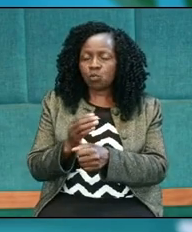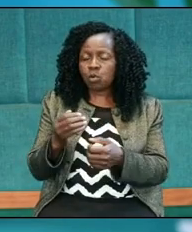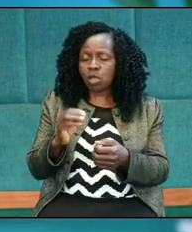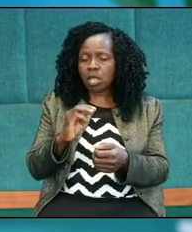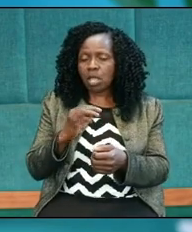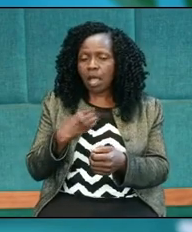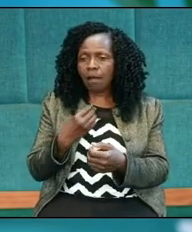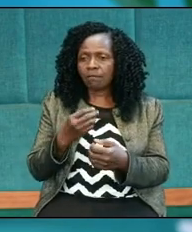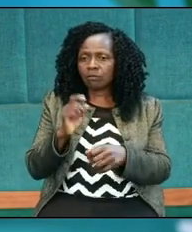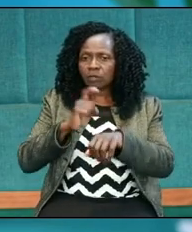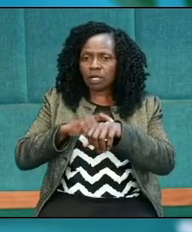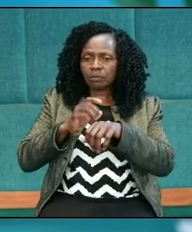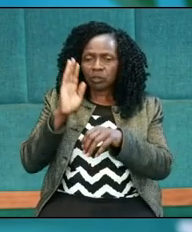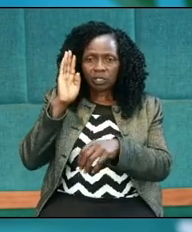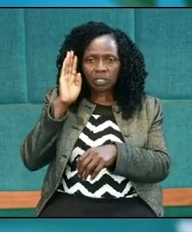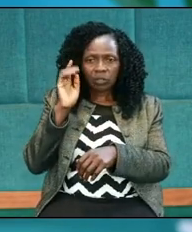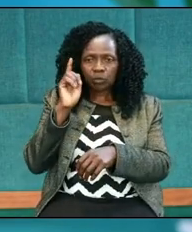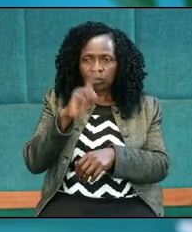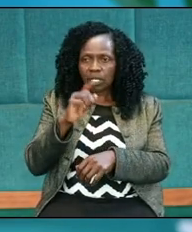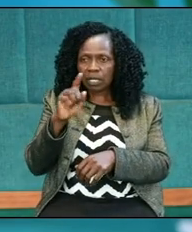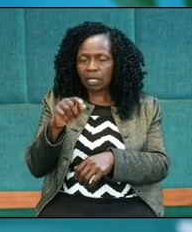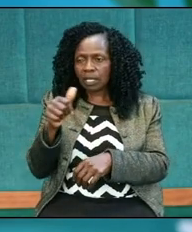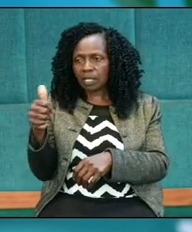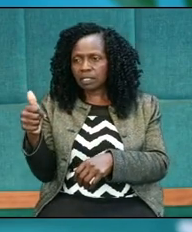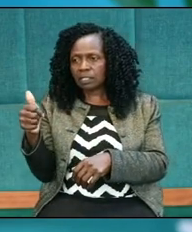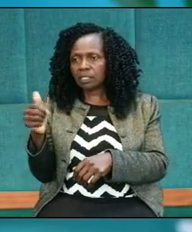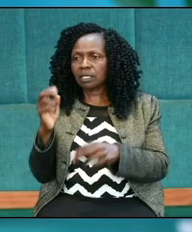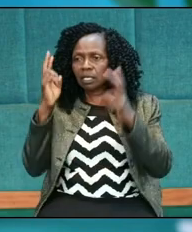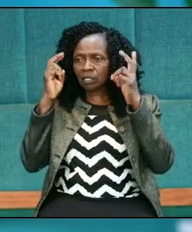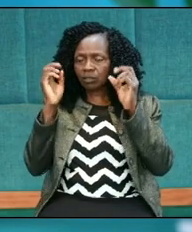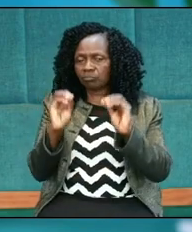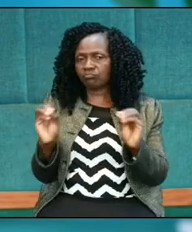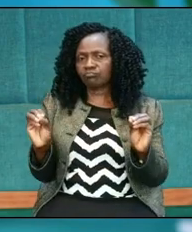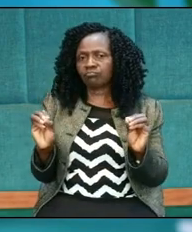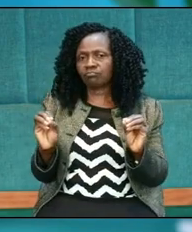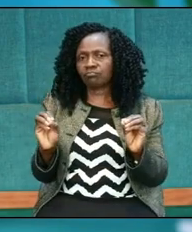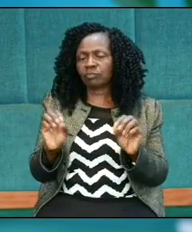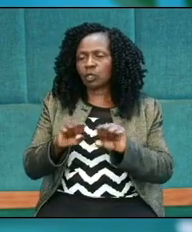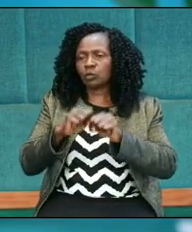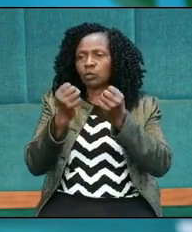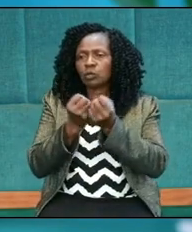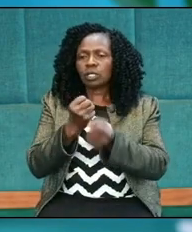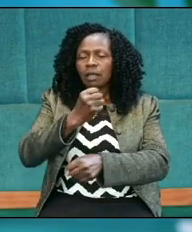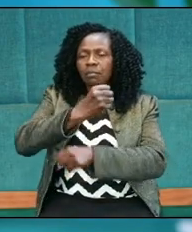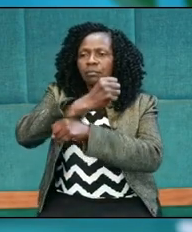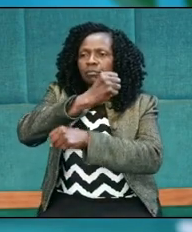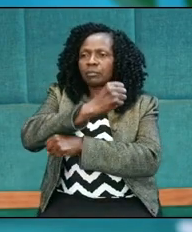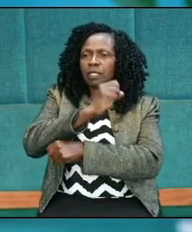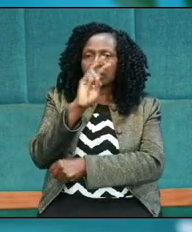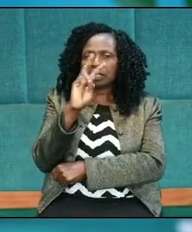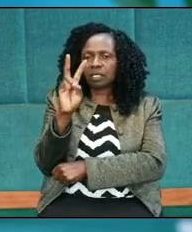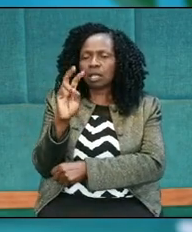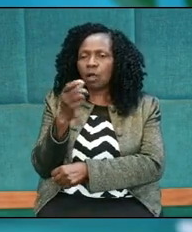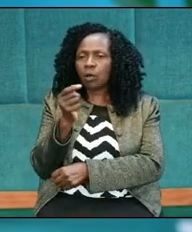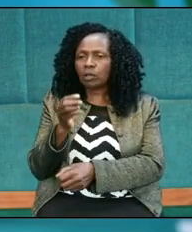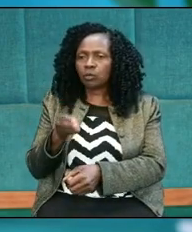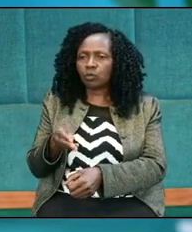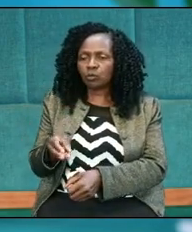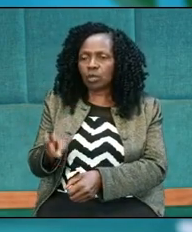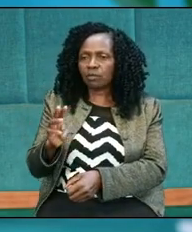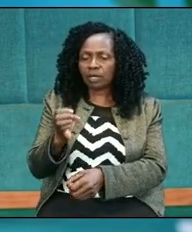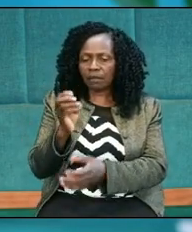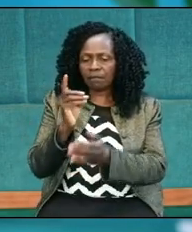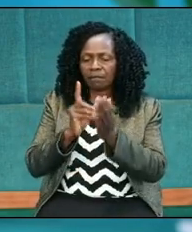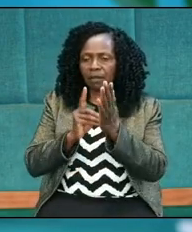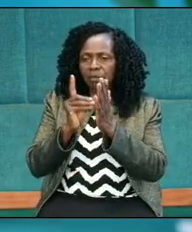time to listen to one another's issues. Social support has been seen a one way of